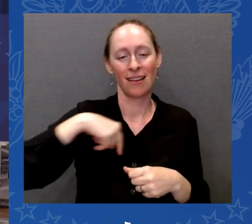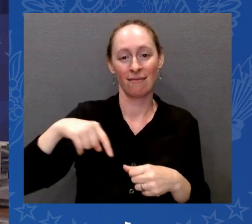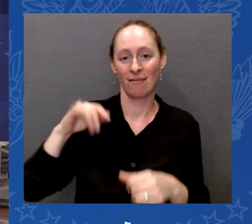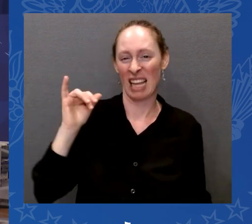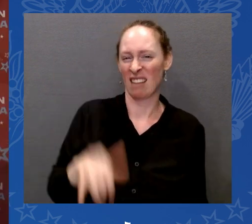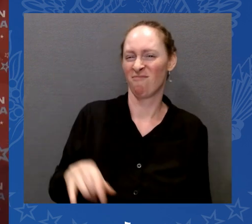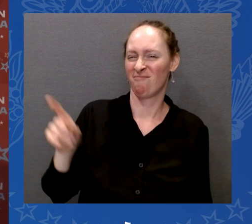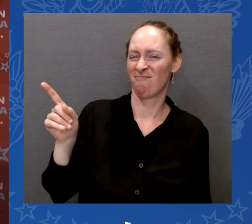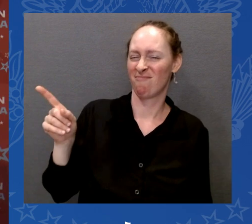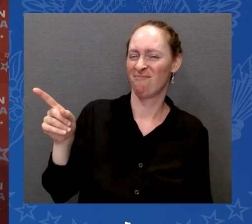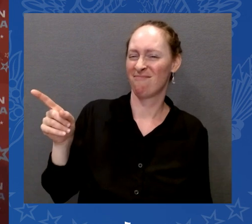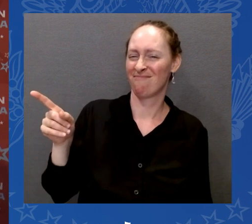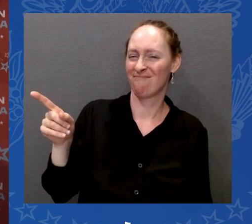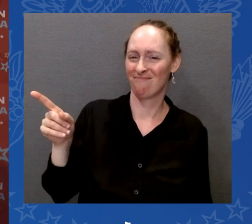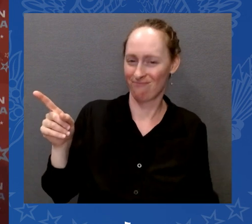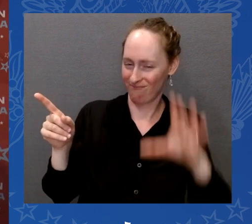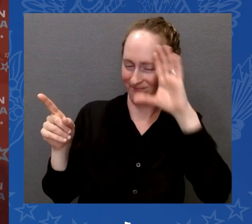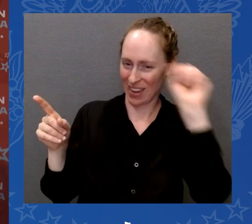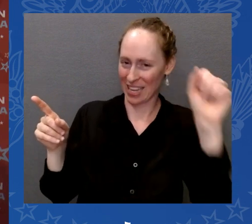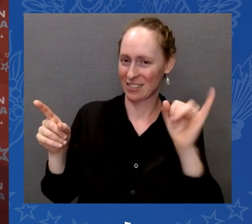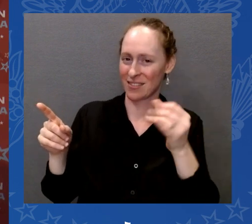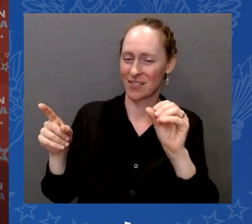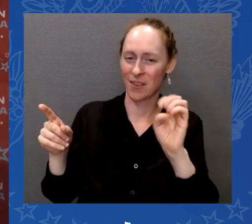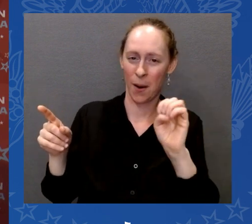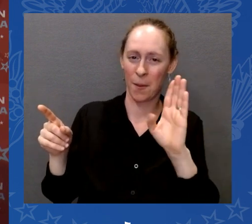having the vision to bring us here today.